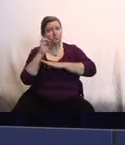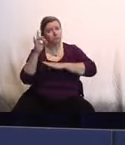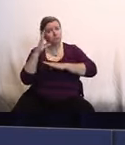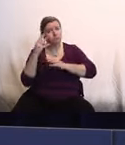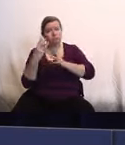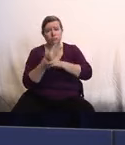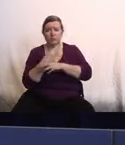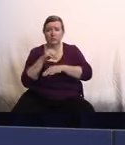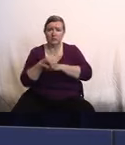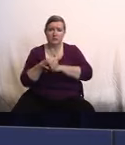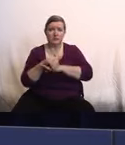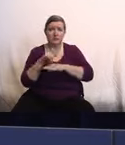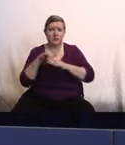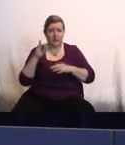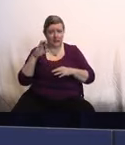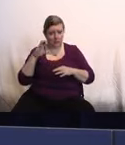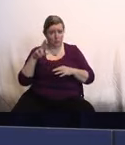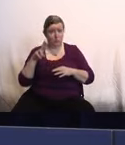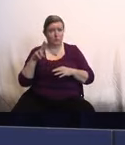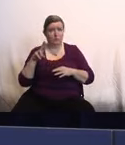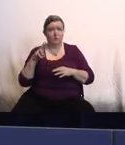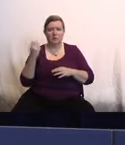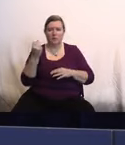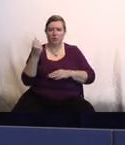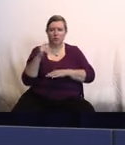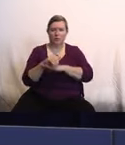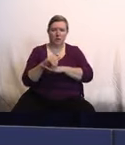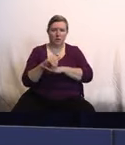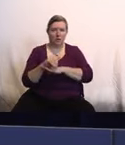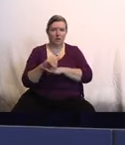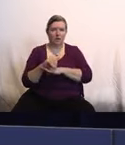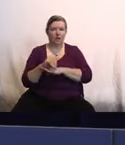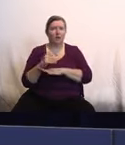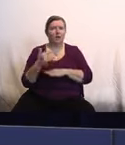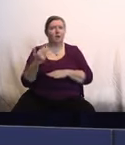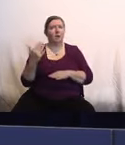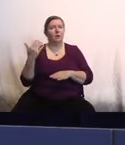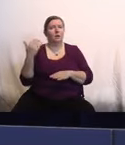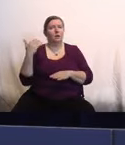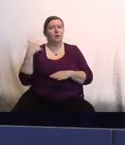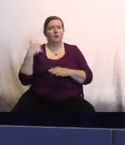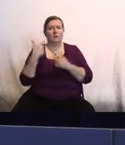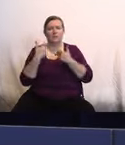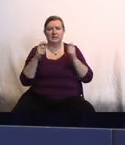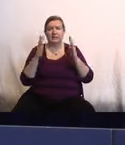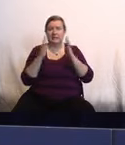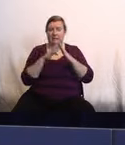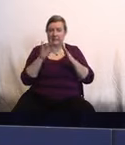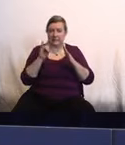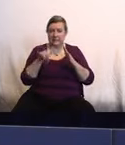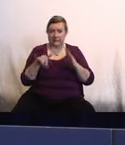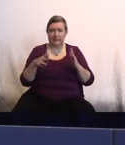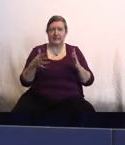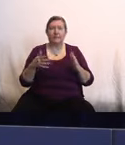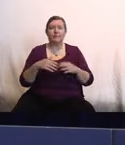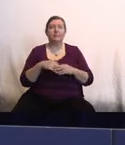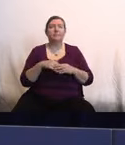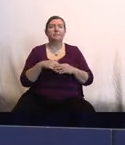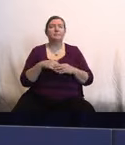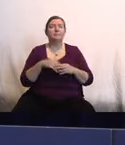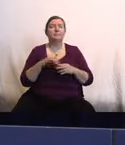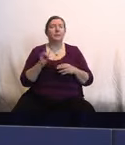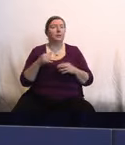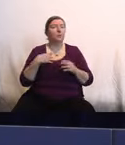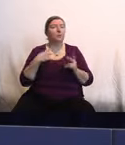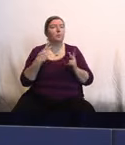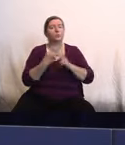in intensive care on a Saturday night in the middle of an inner city does not even compare to what our nurses have